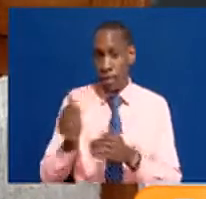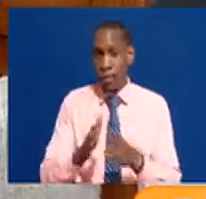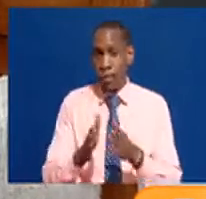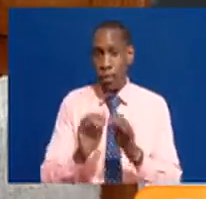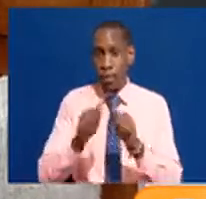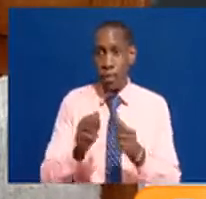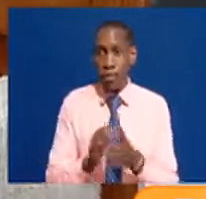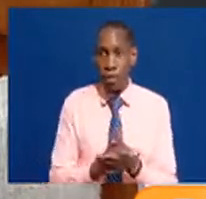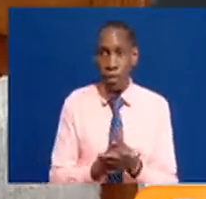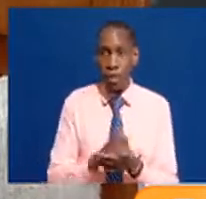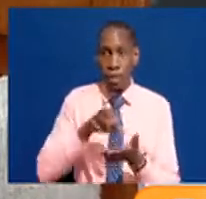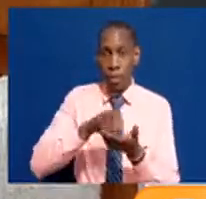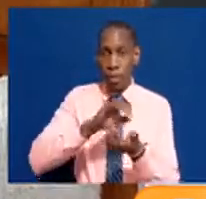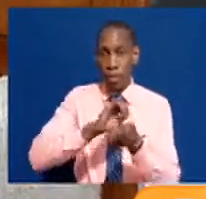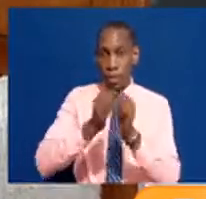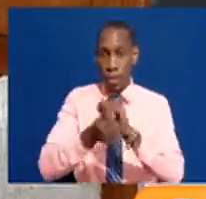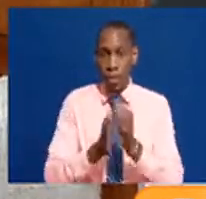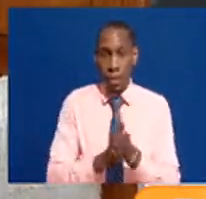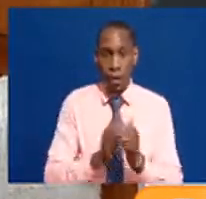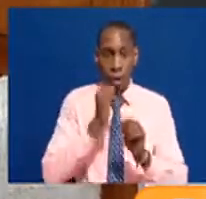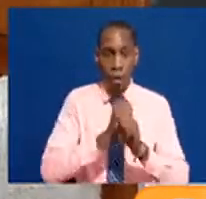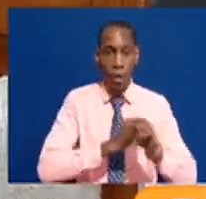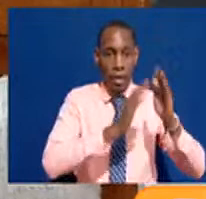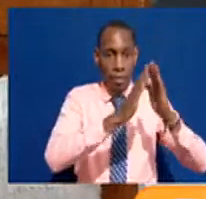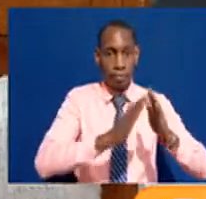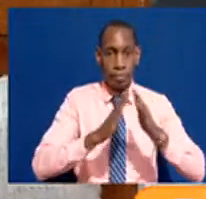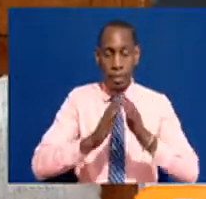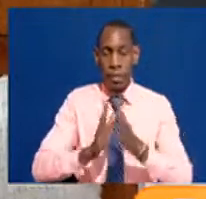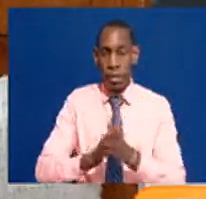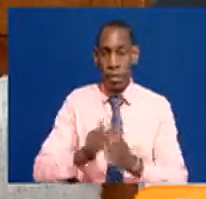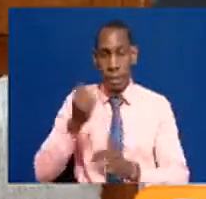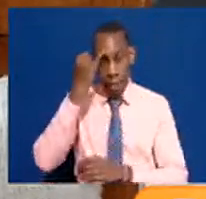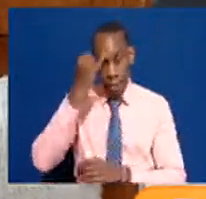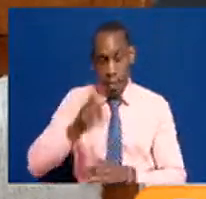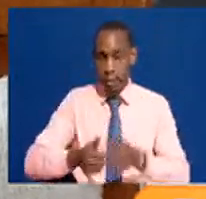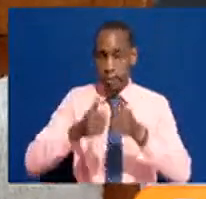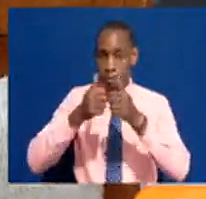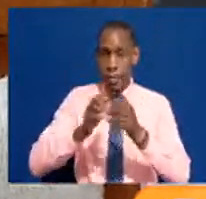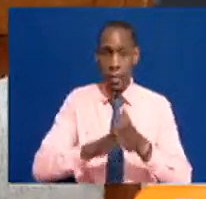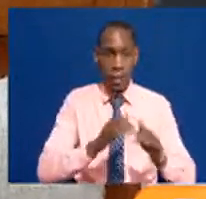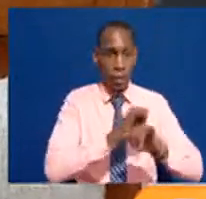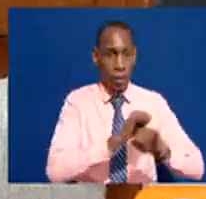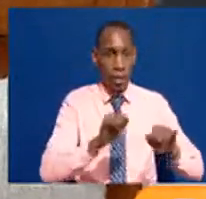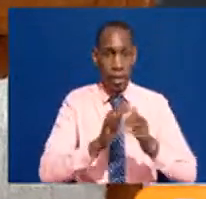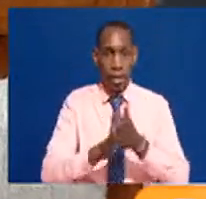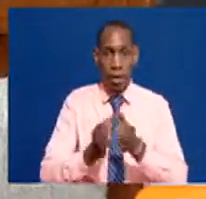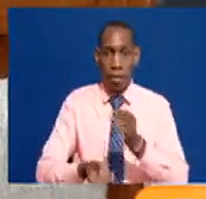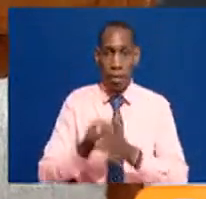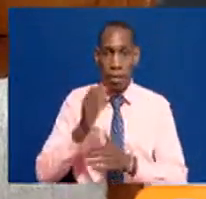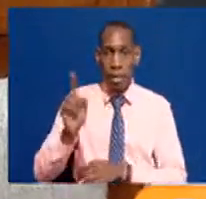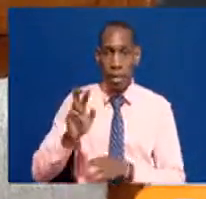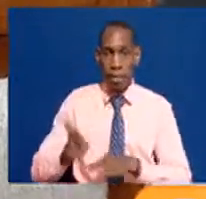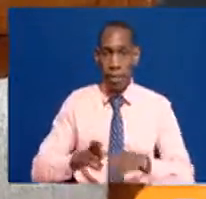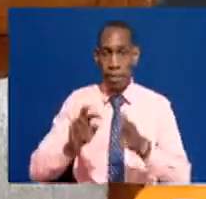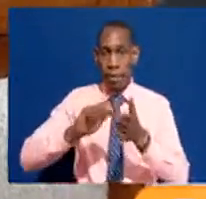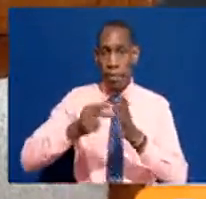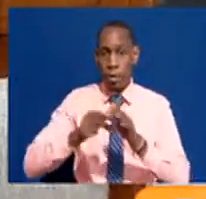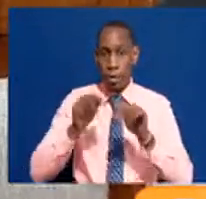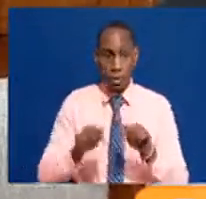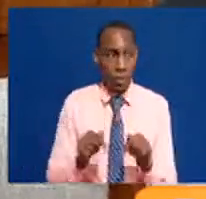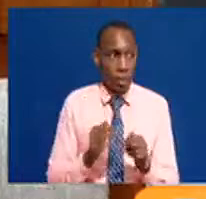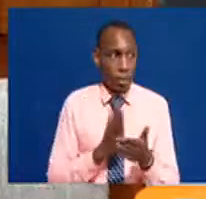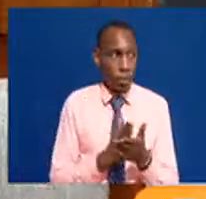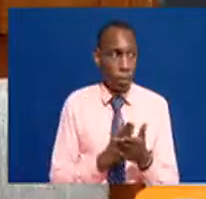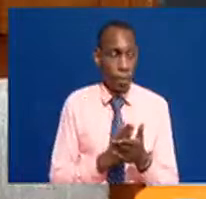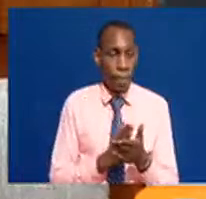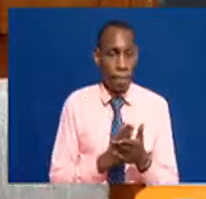this position? The Kazi Mtaani was a brilliant idea because it was cleaning. I saw them launching the Nairobi River project today, all right?